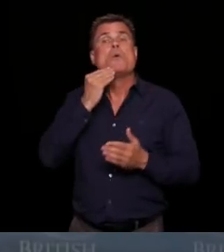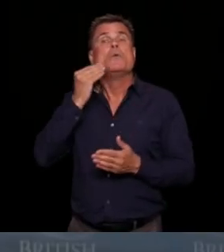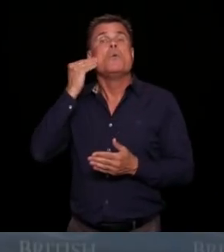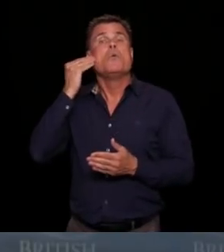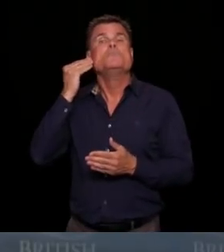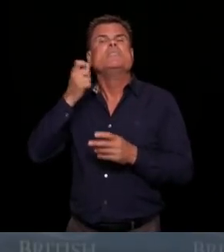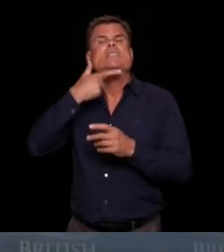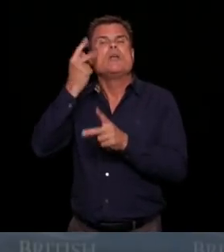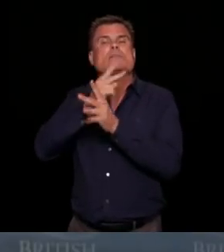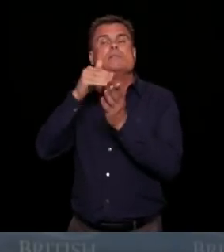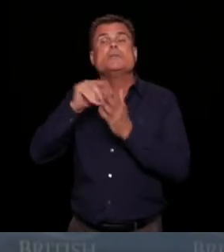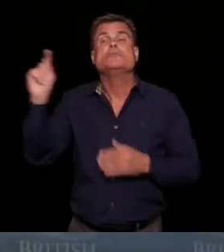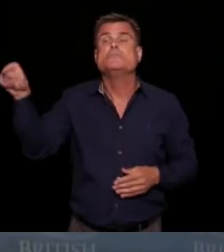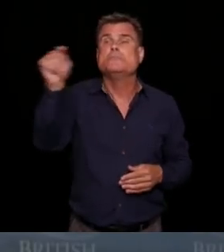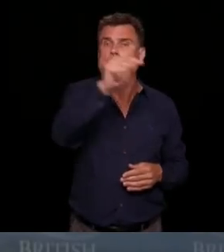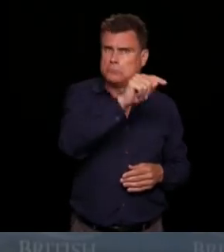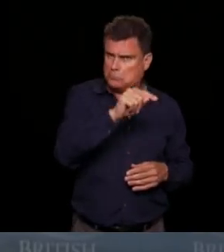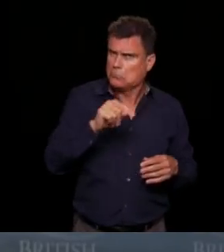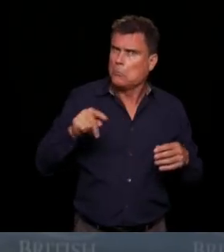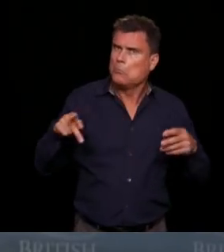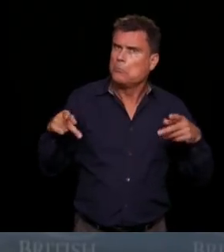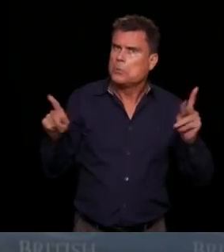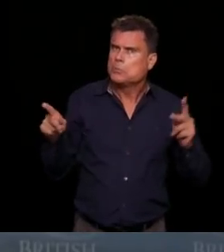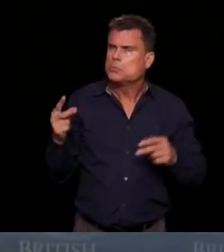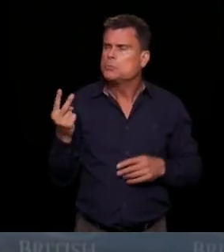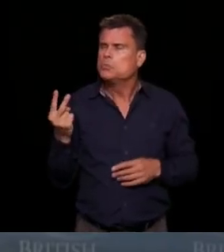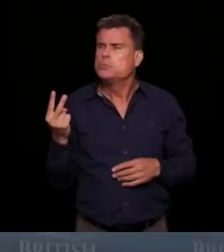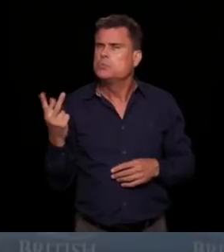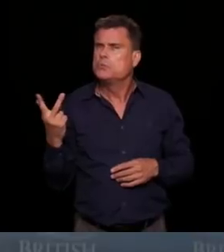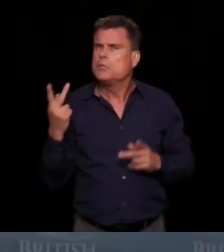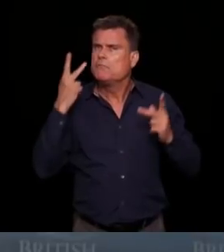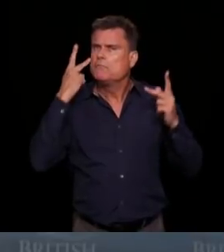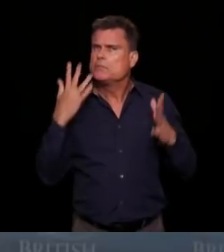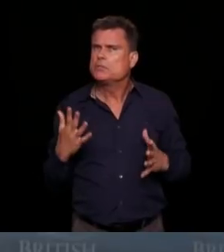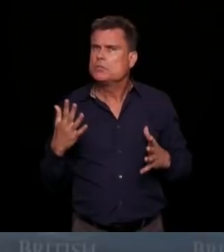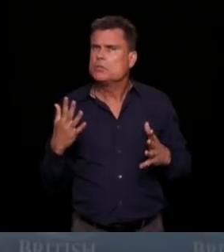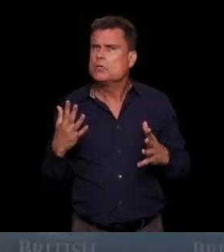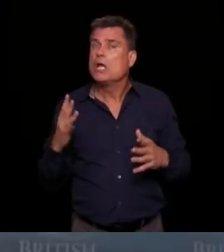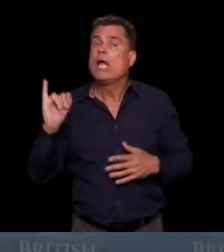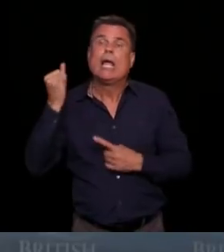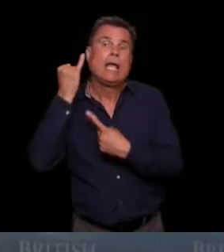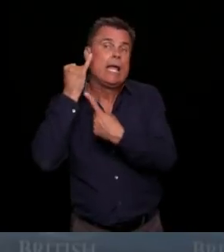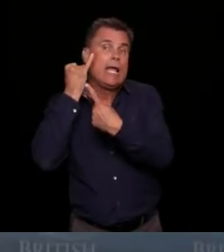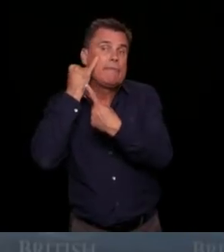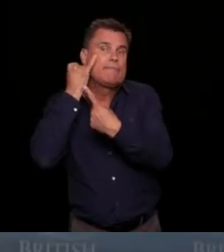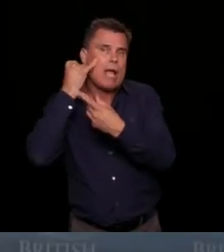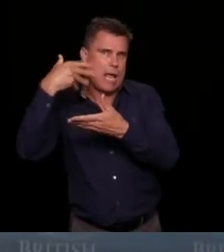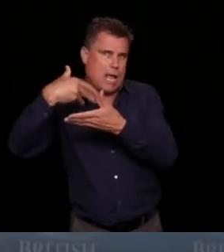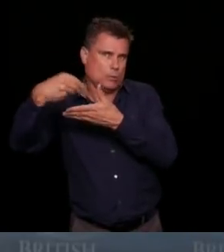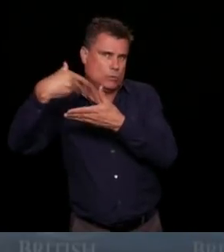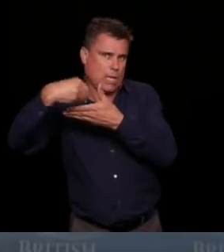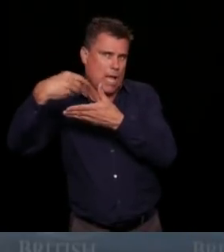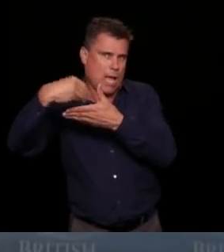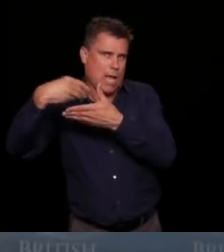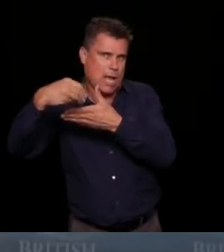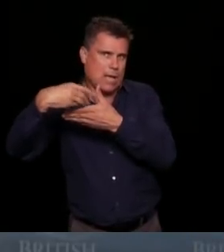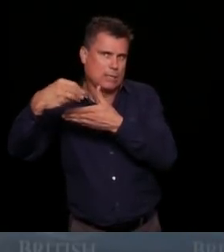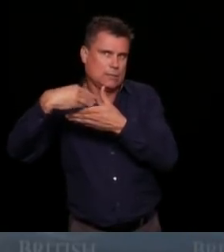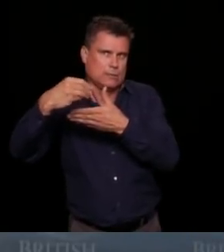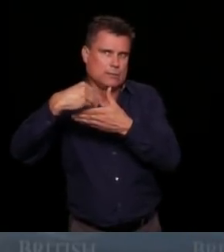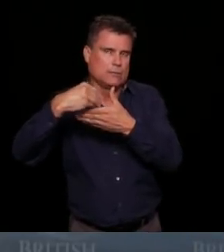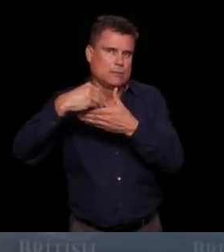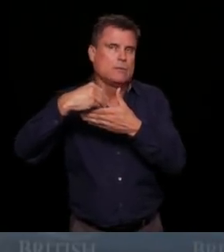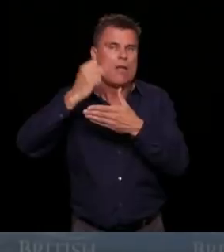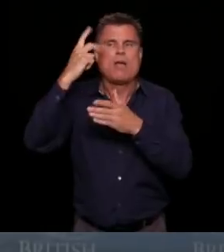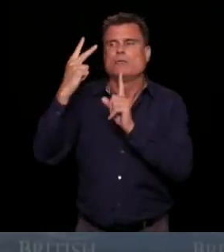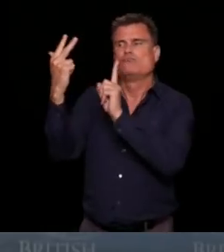are outside and spaced out, and the resident is either in the doorway or also outside. I'm just thinking, when the weather